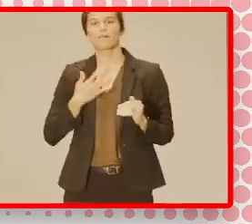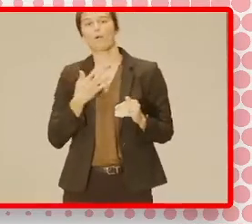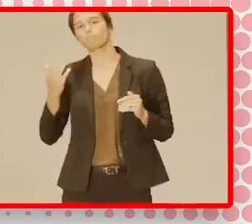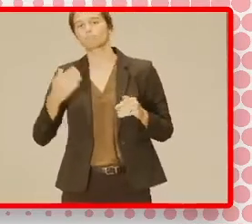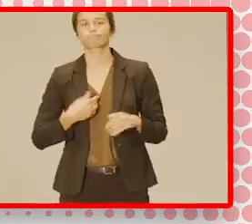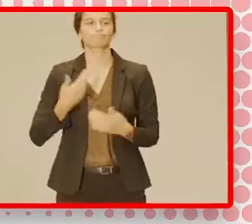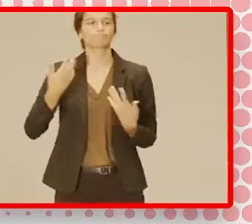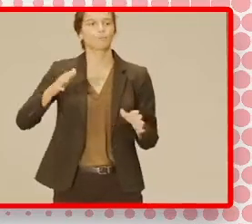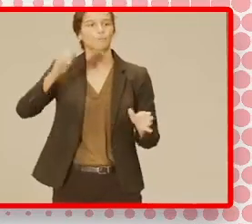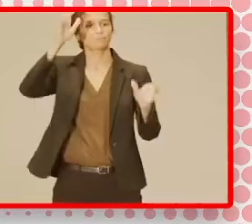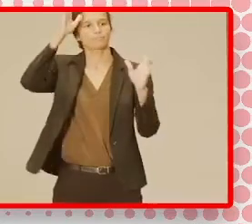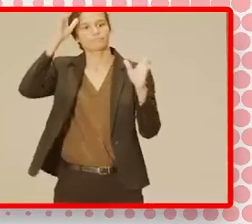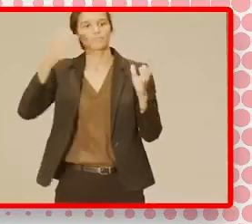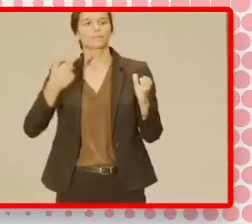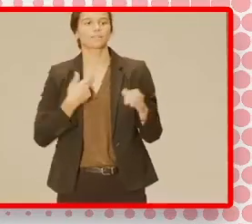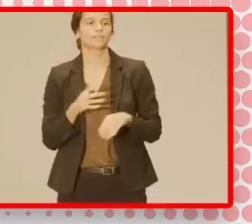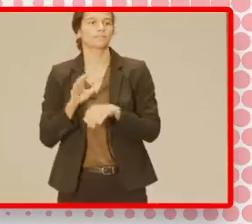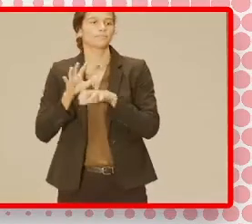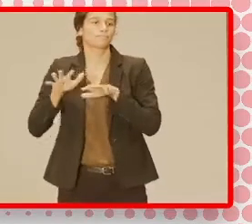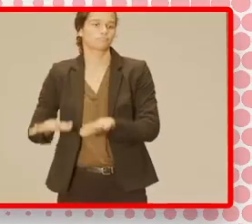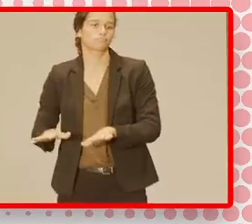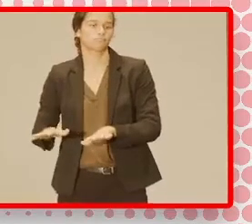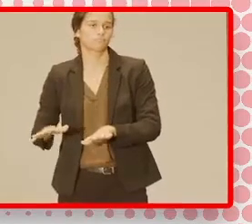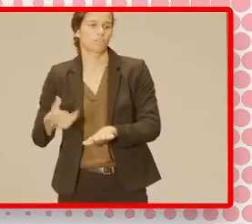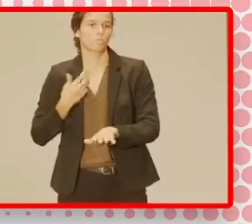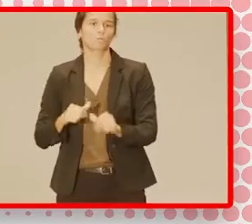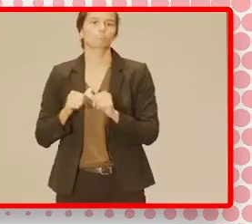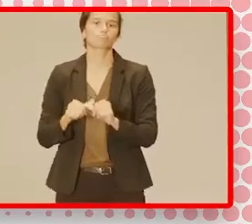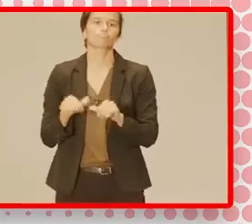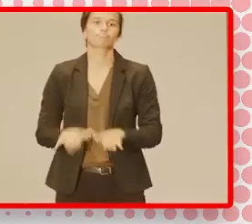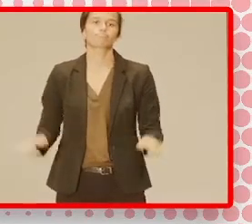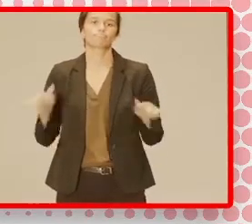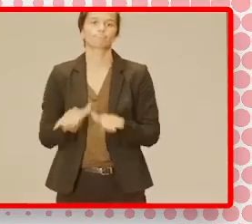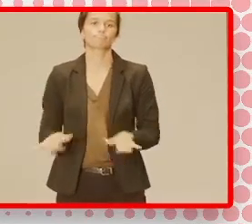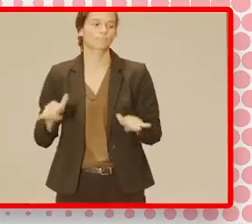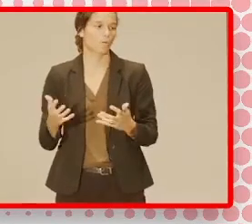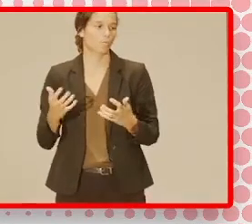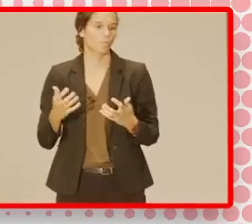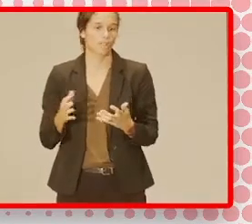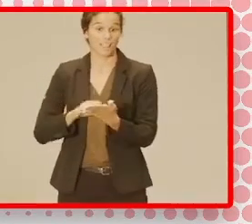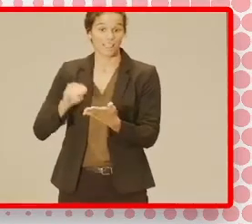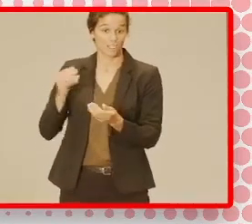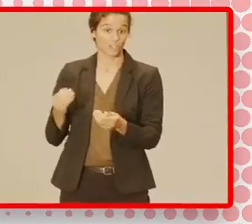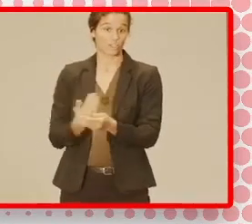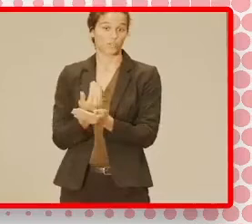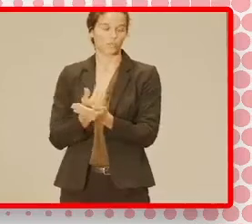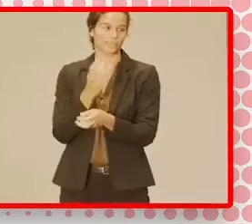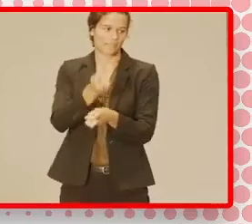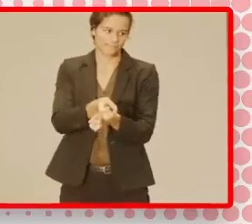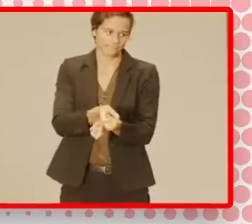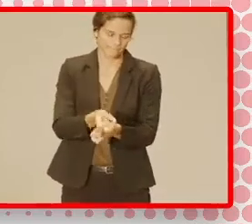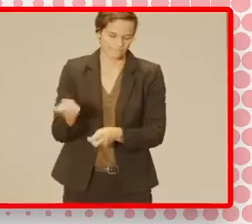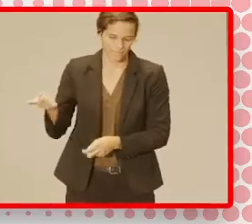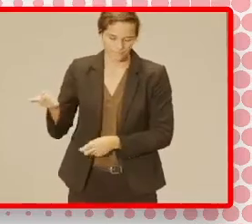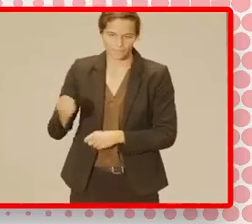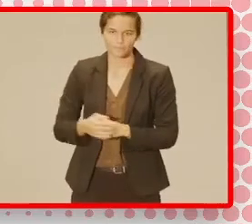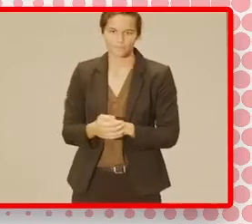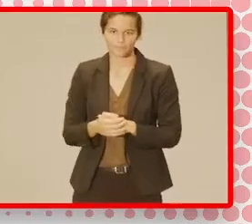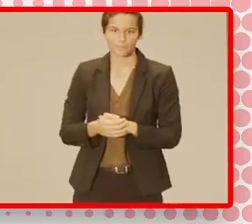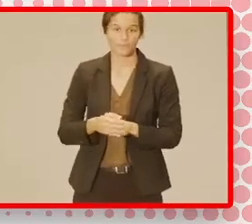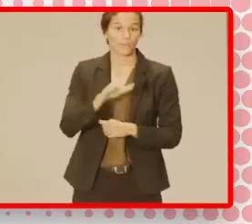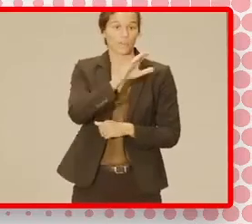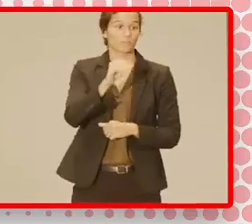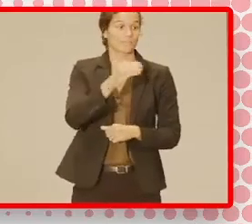where they are mostly, and they want to just keep doing what they've been doing. So companies hire me to help transform and make them better. So I built